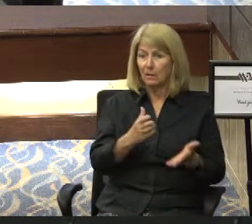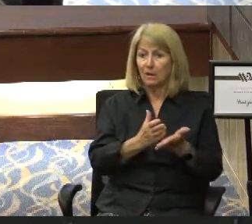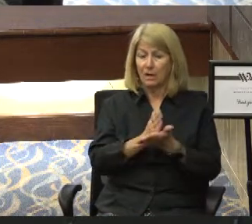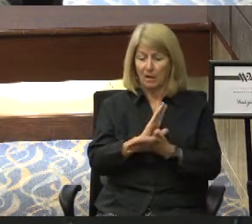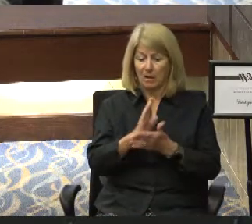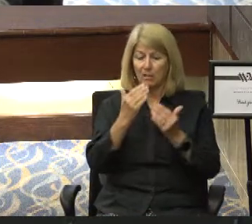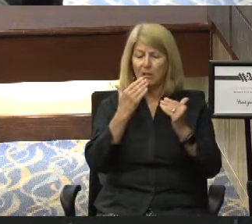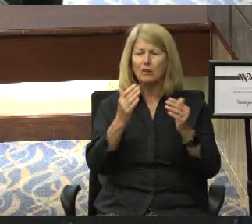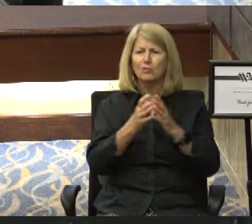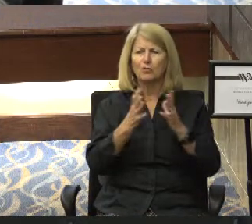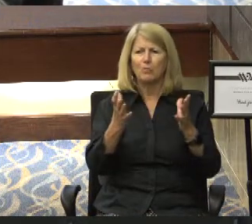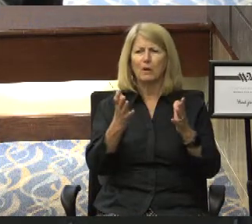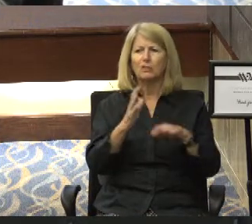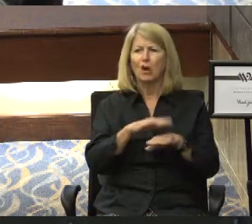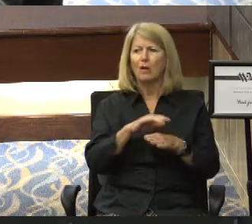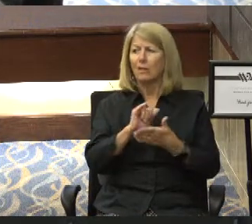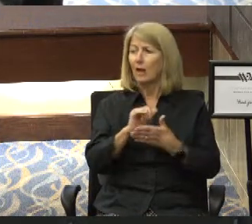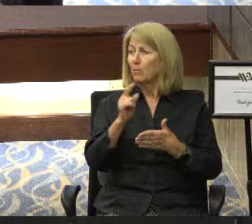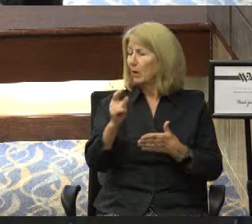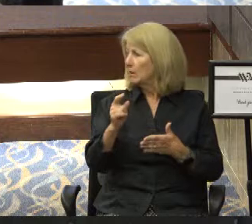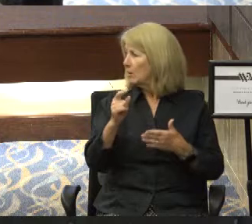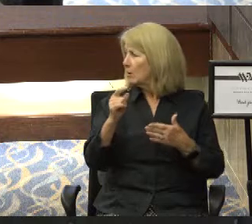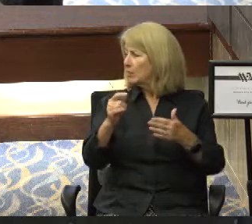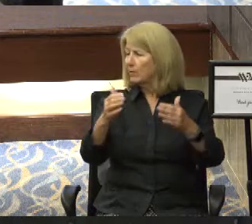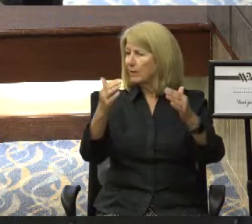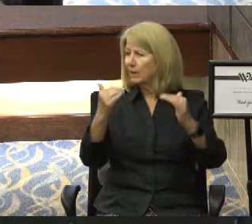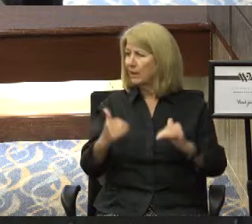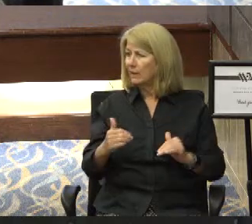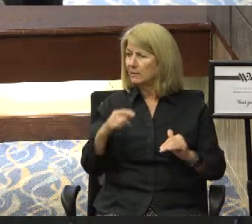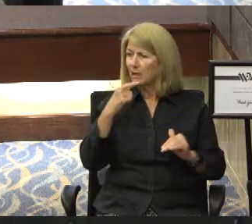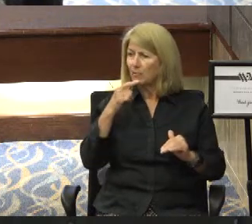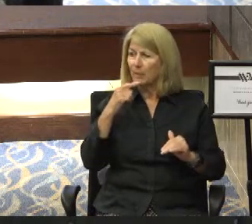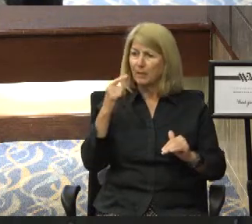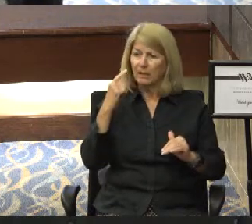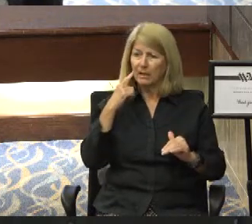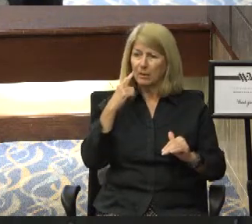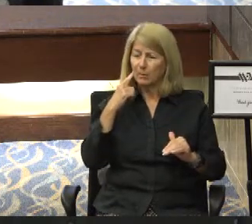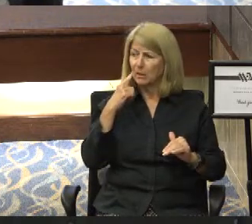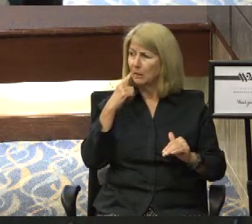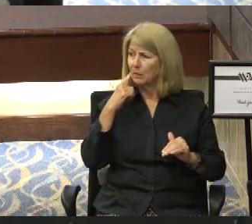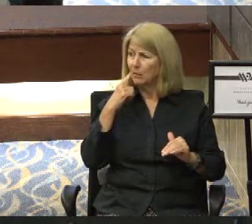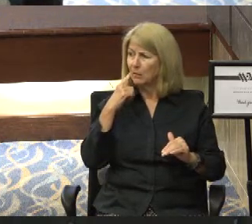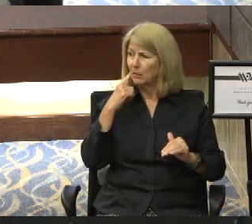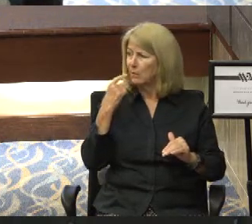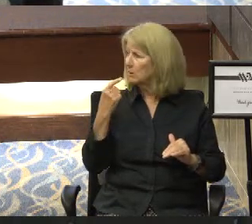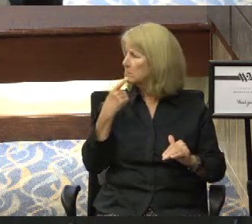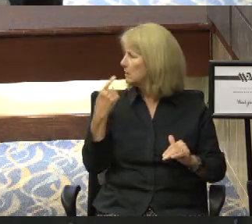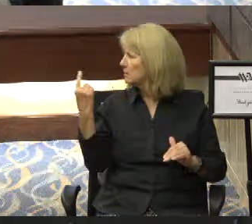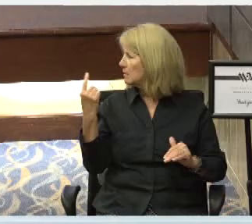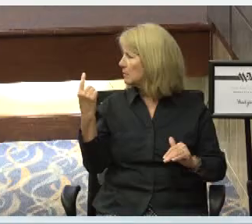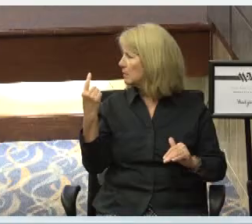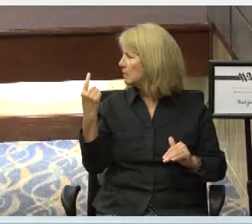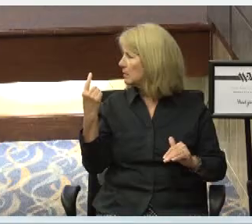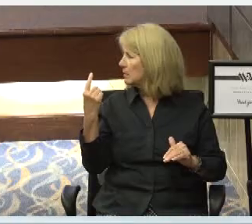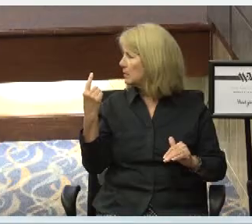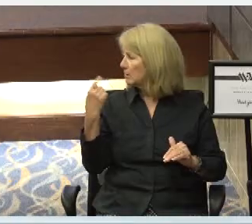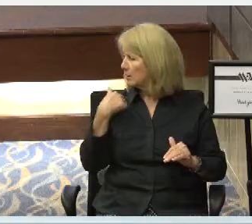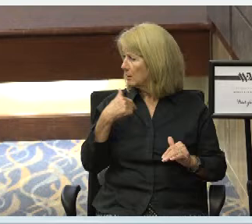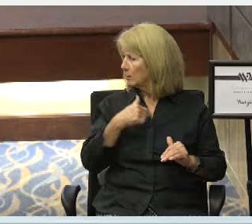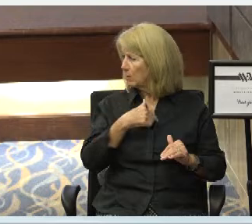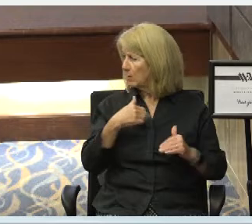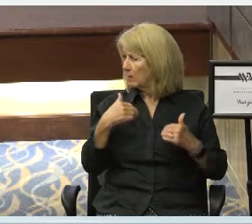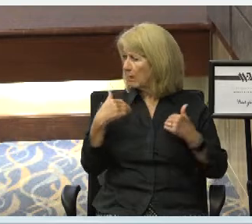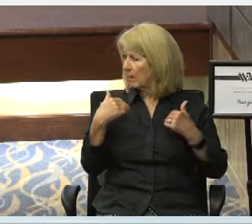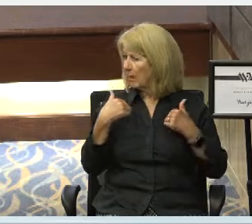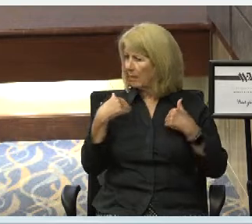Thank you, Clint, on that one. All right, we'll move to the next public But, hearing. Andrea, were you going to say something? We're having trouble hearing